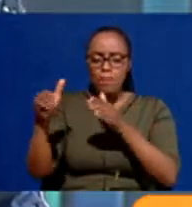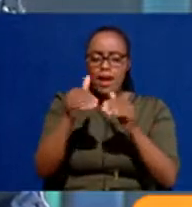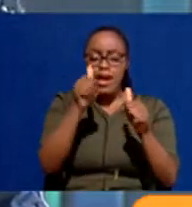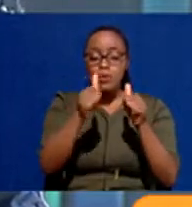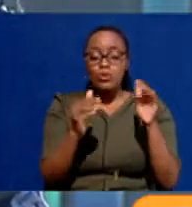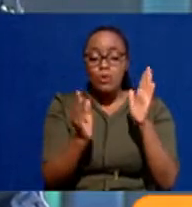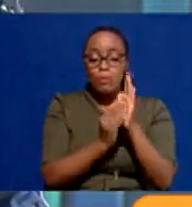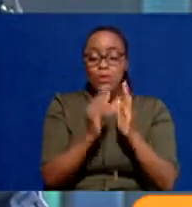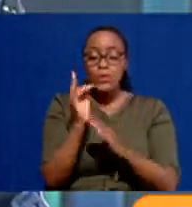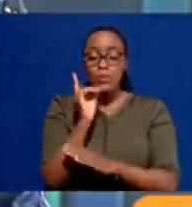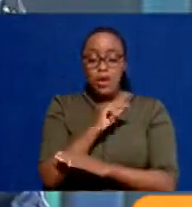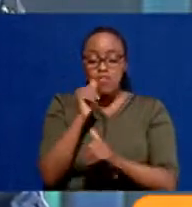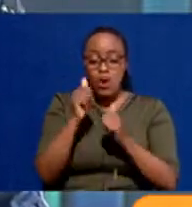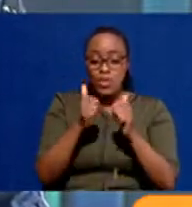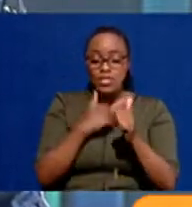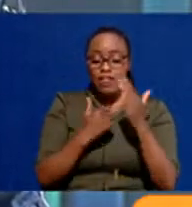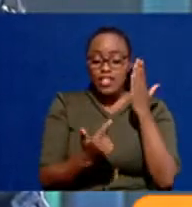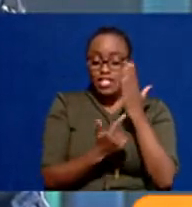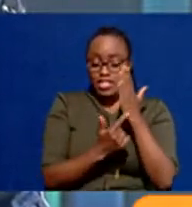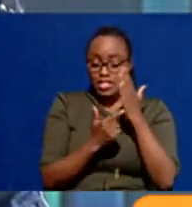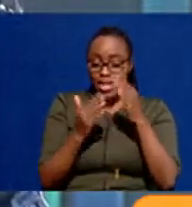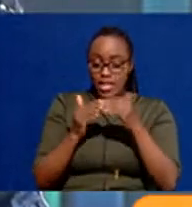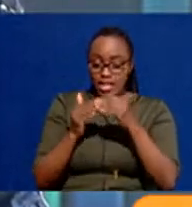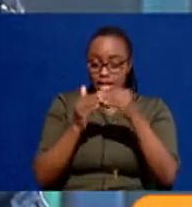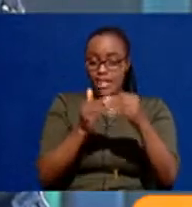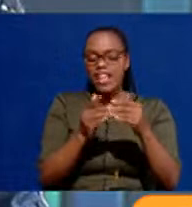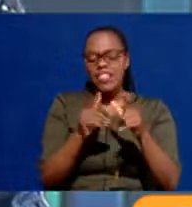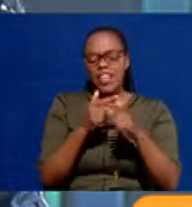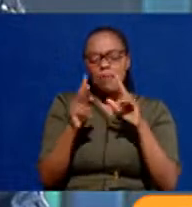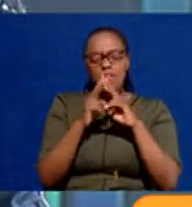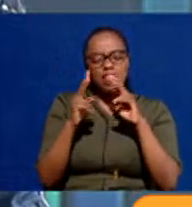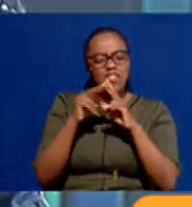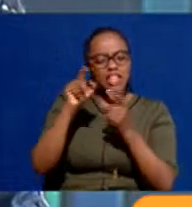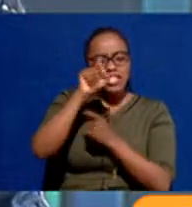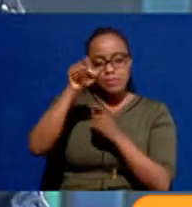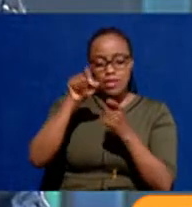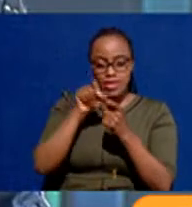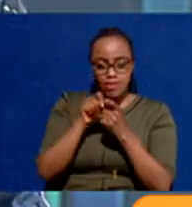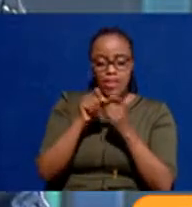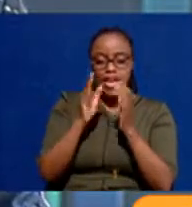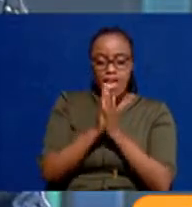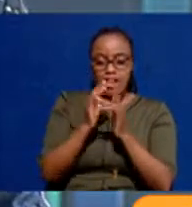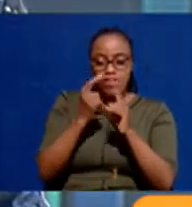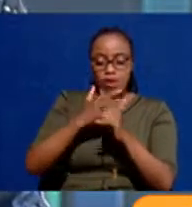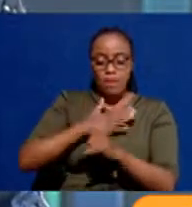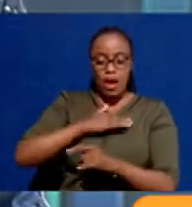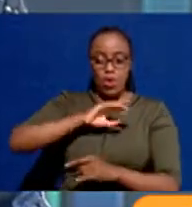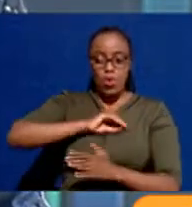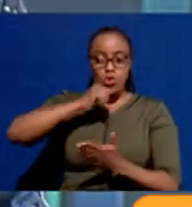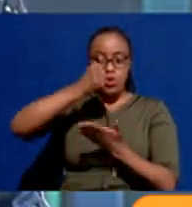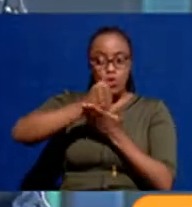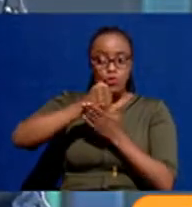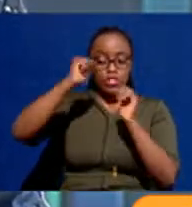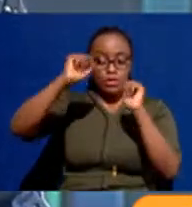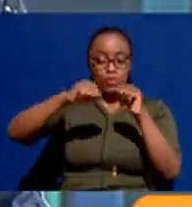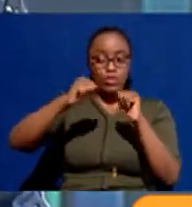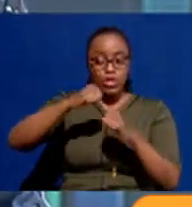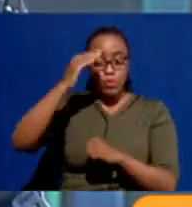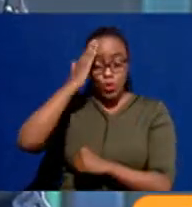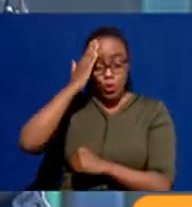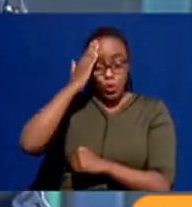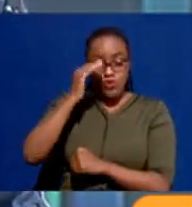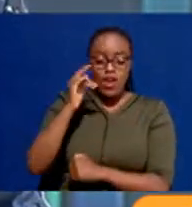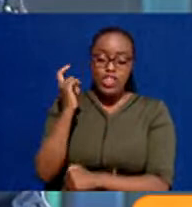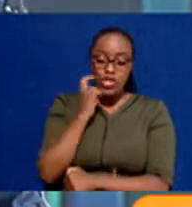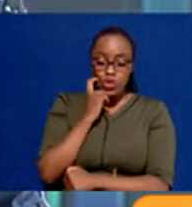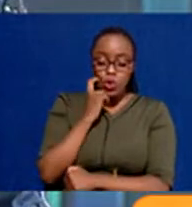put in place, which is digitally driven, will be very specific. From my office, I'll be able to know that